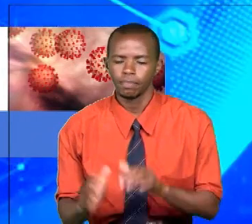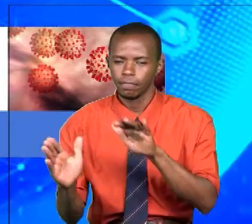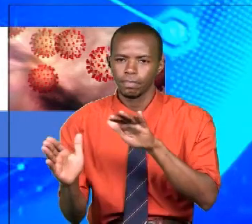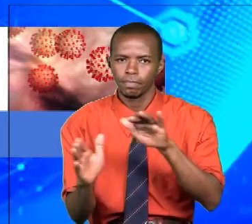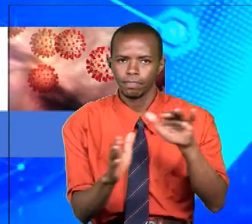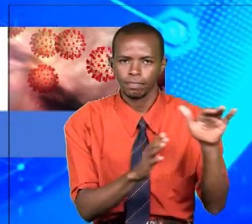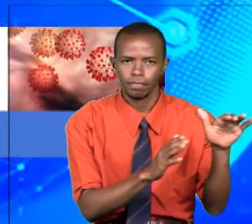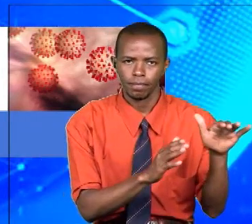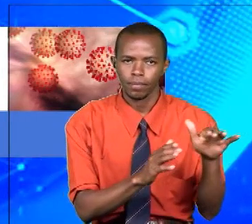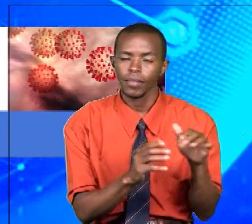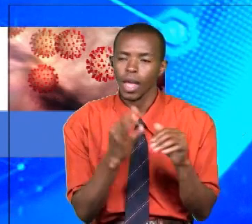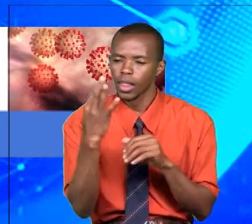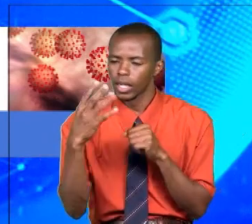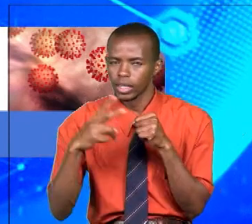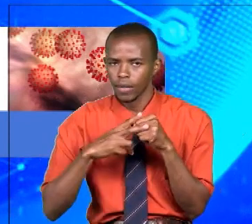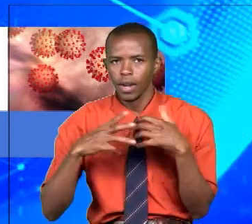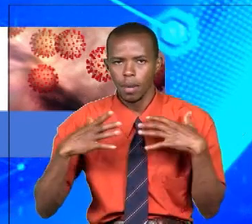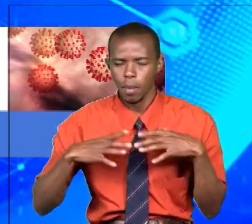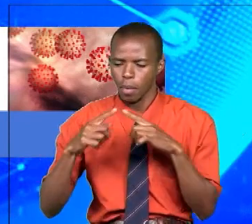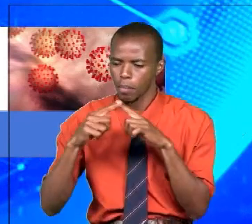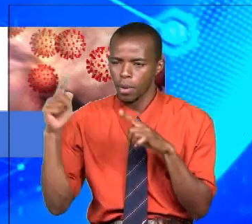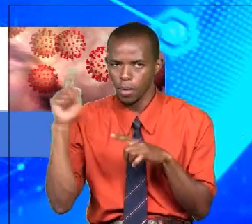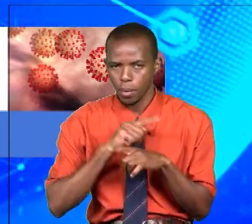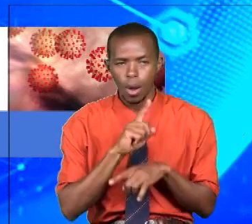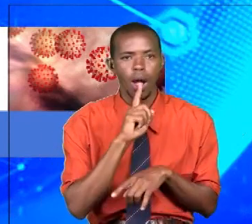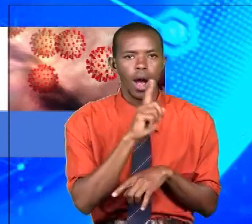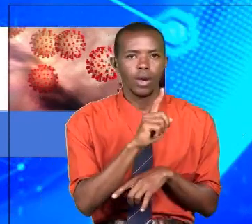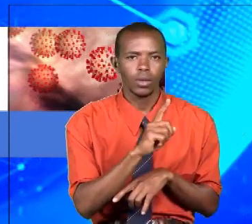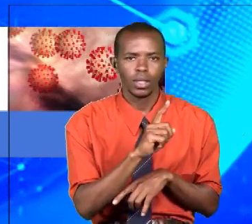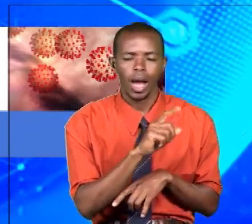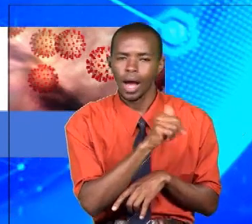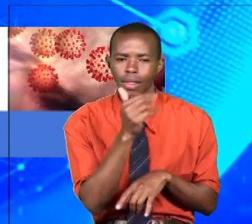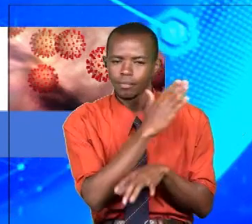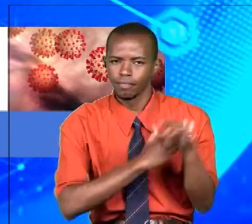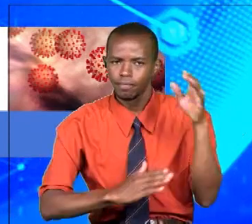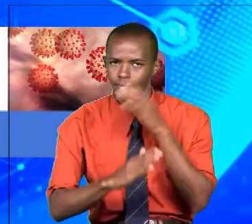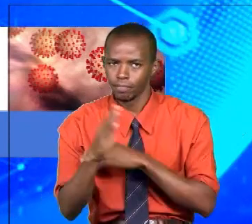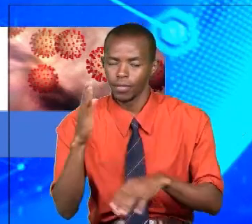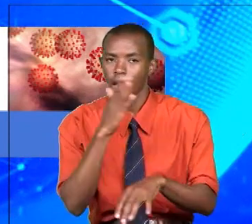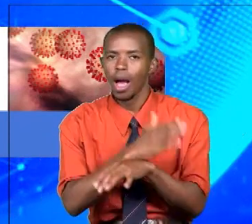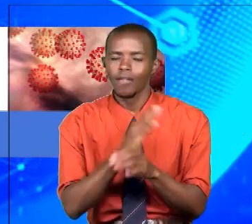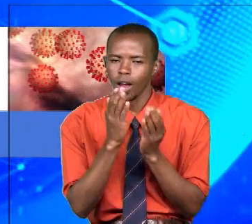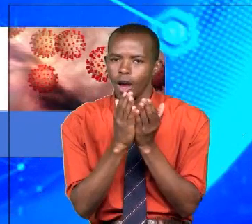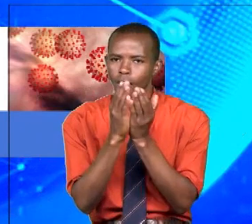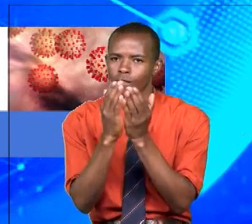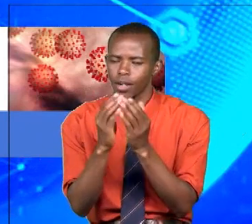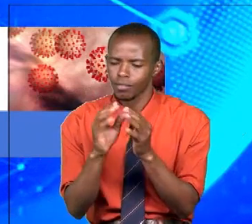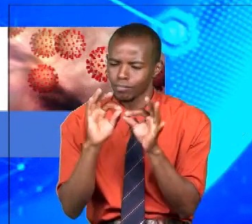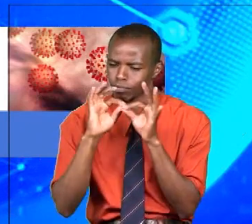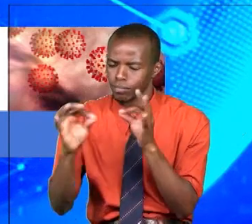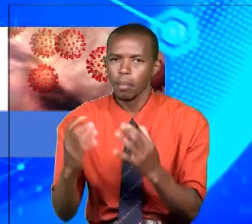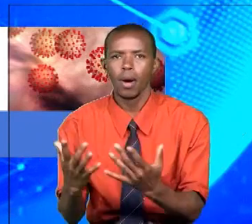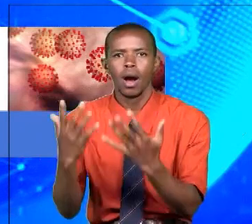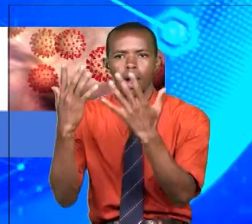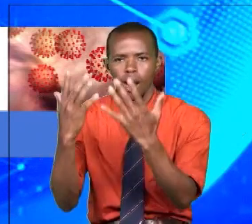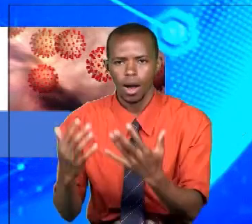Moving on now, at least 37 people have been killed and about 100 others injured after a parked ferry caught fire in southern Bangladesh.